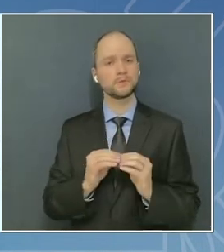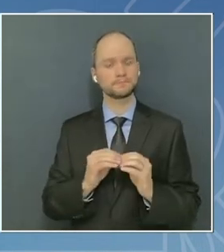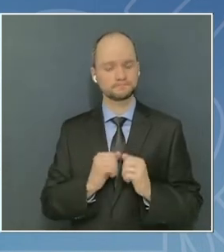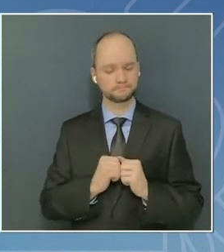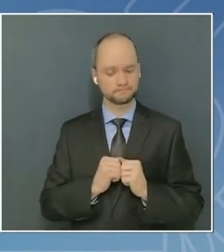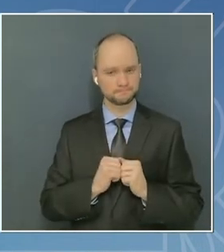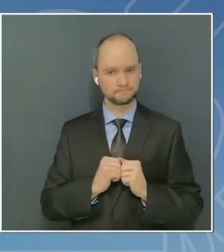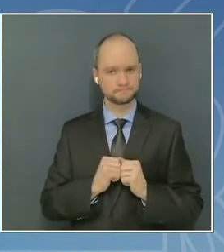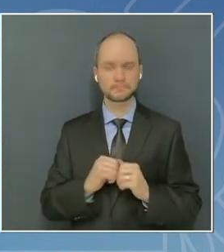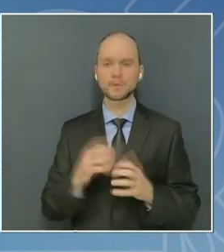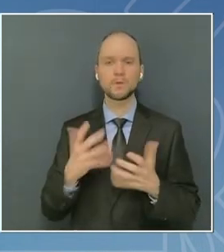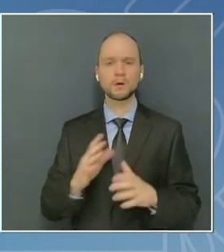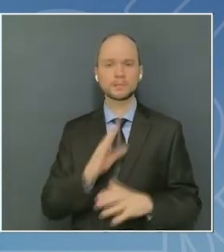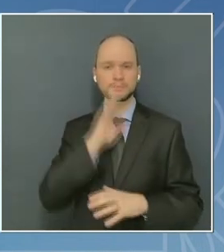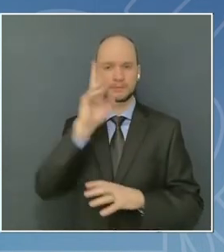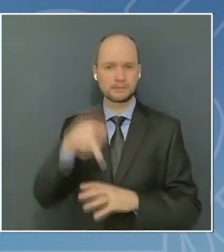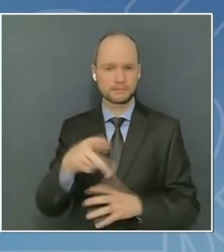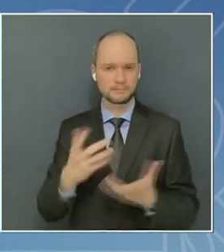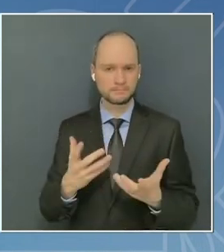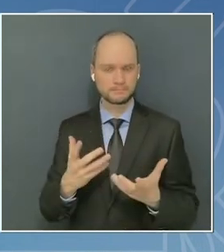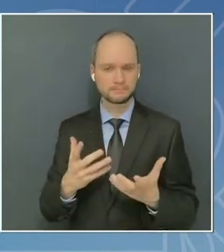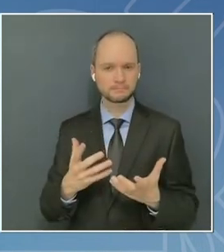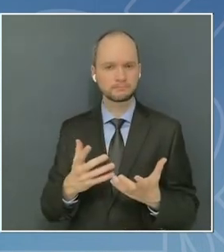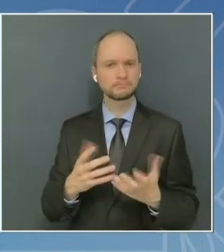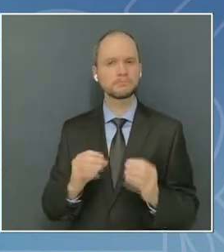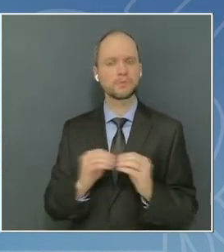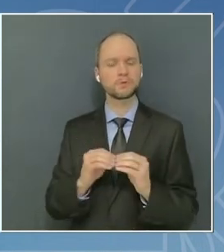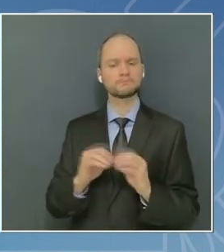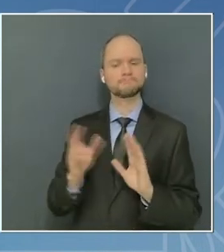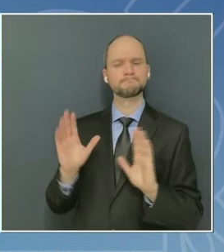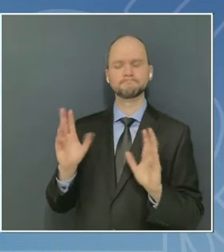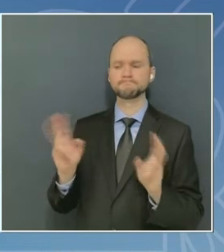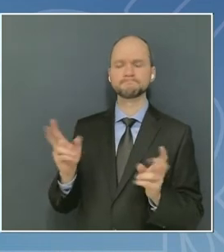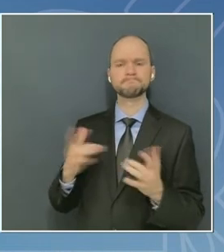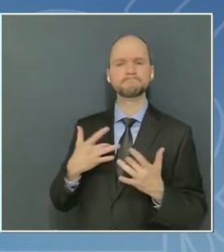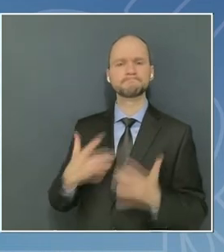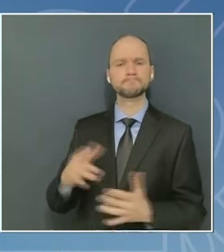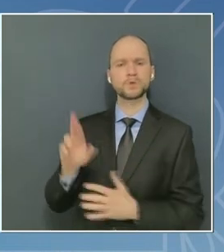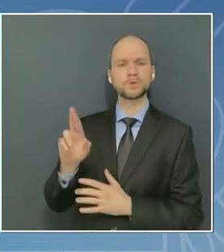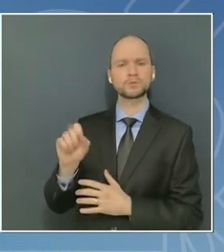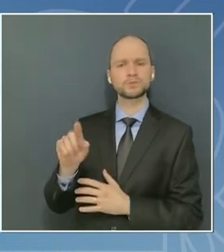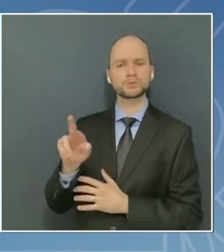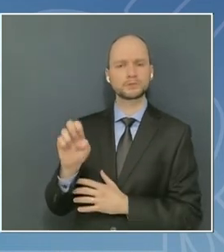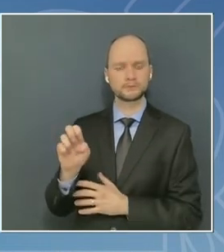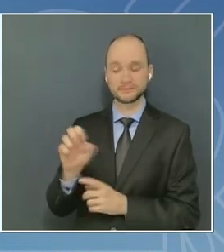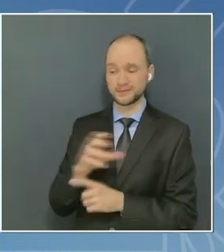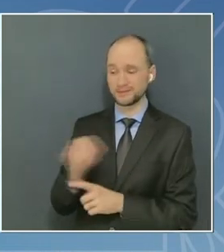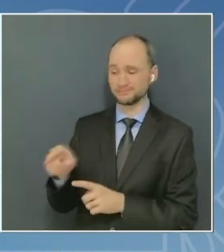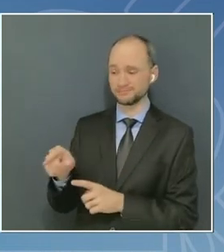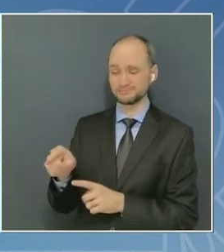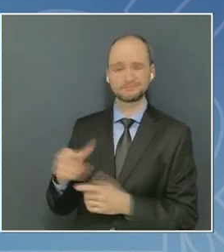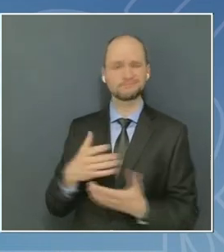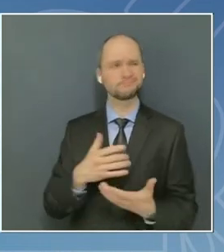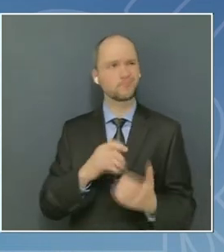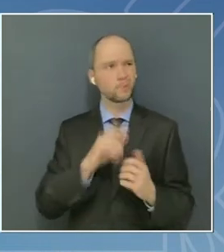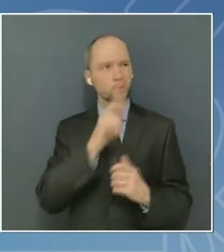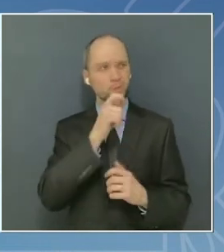things worse is they do not know who to they contact with. So that is why that I've become very,